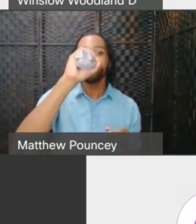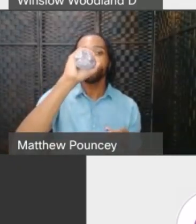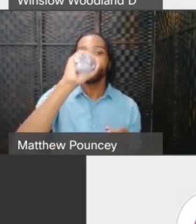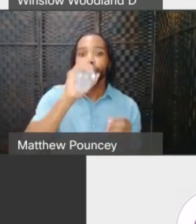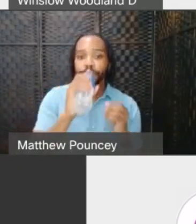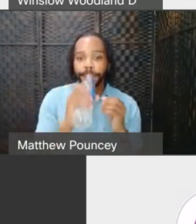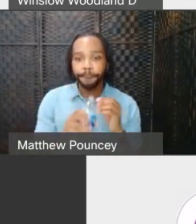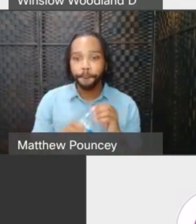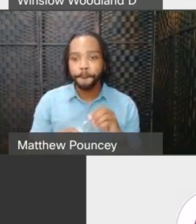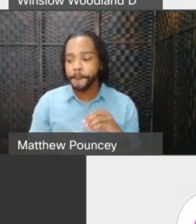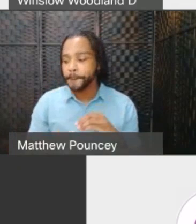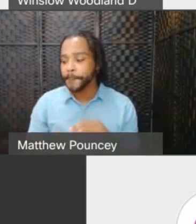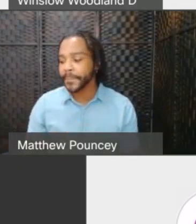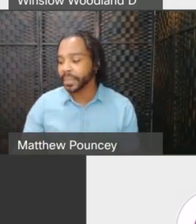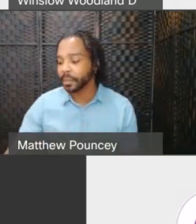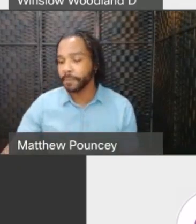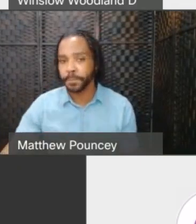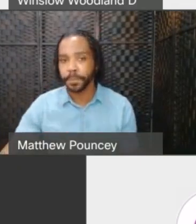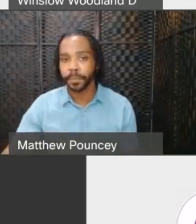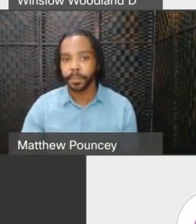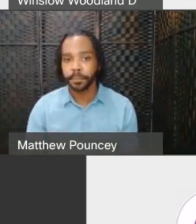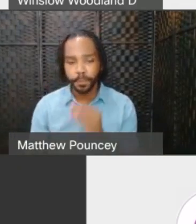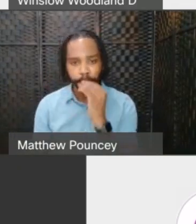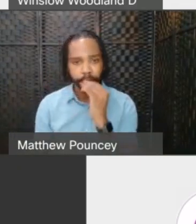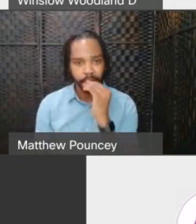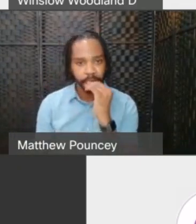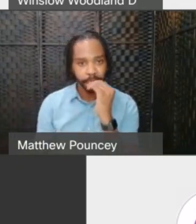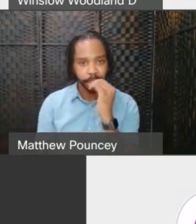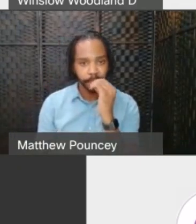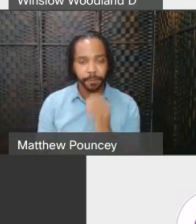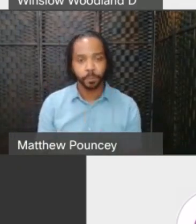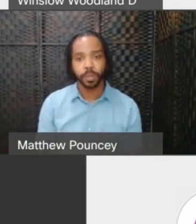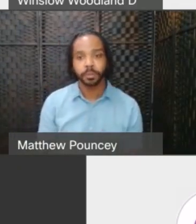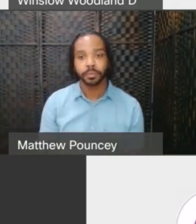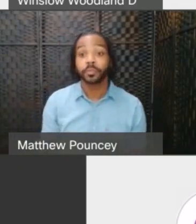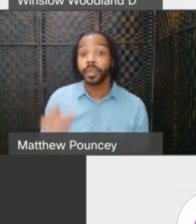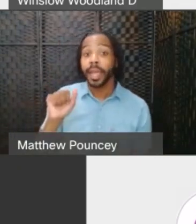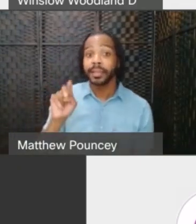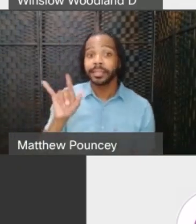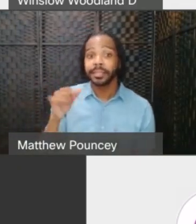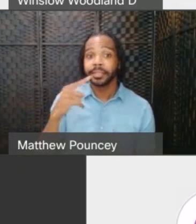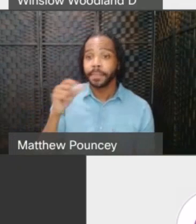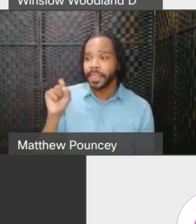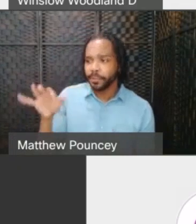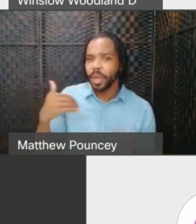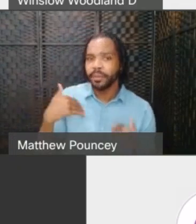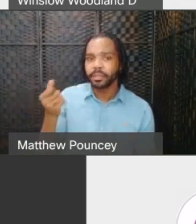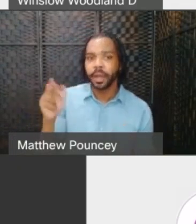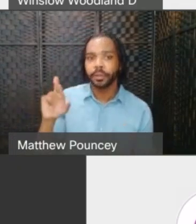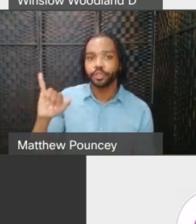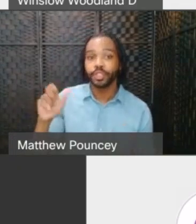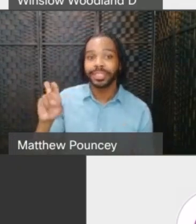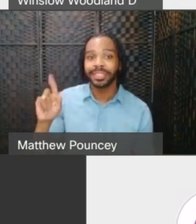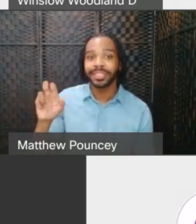So And if we have Dr. definitely want Jenkins' to know the email, fact. can we post it in the chat, please? Pardon me? If someone could post